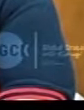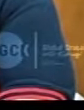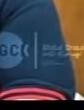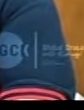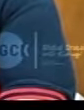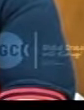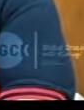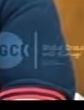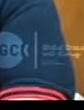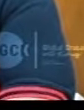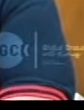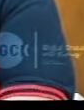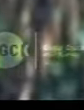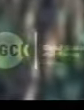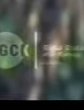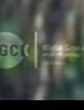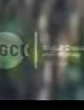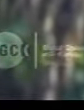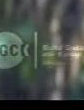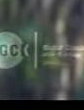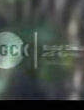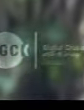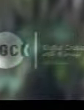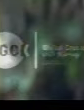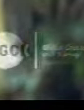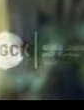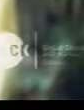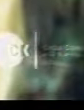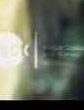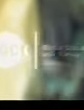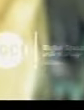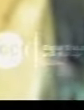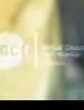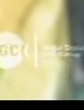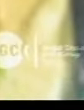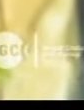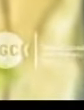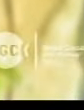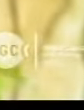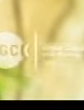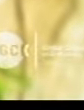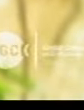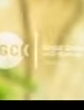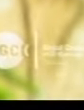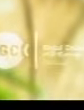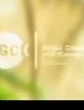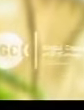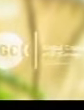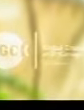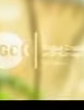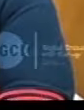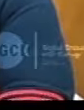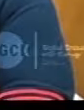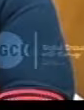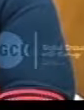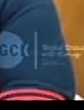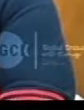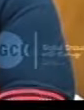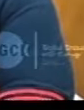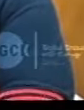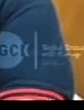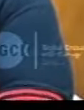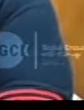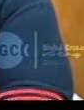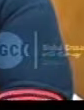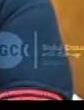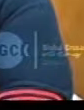testimony? I was asking God, when will I stop going about with patch up and down